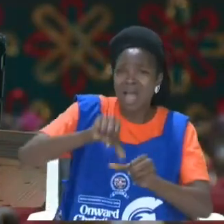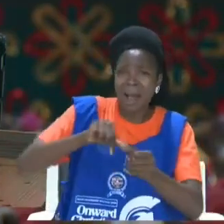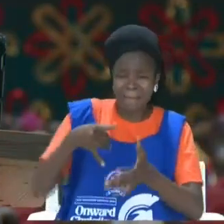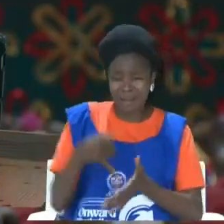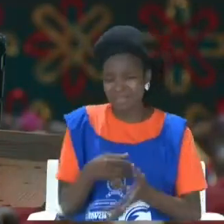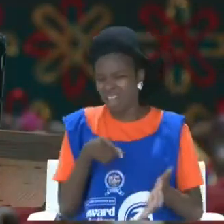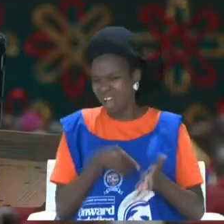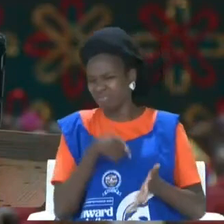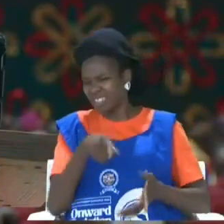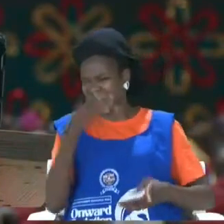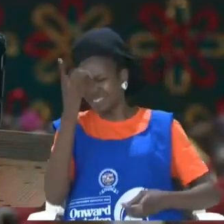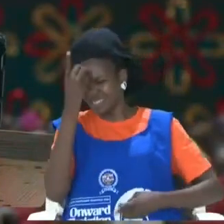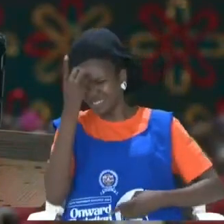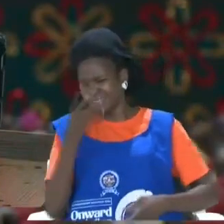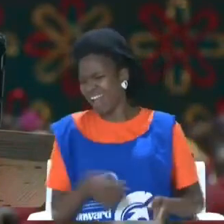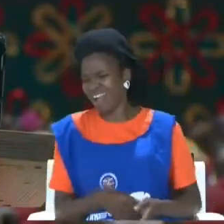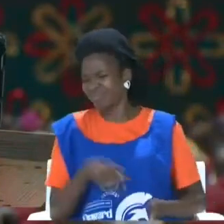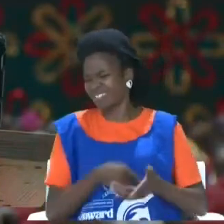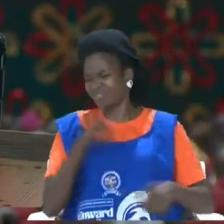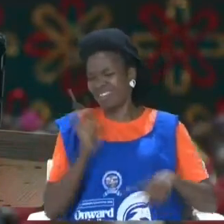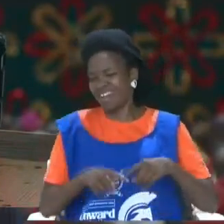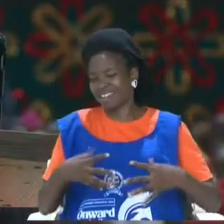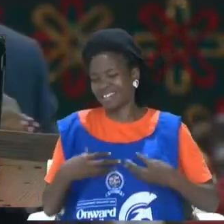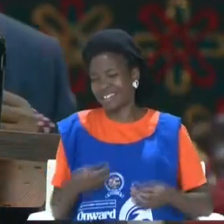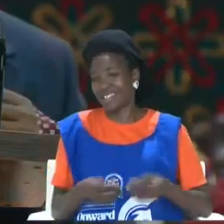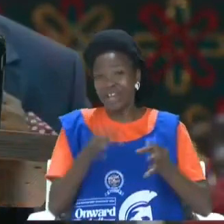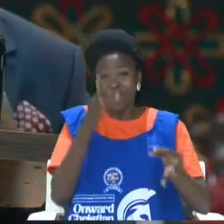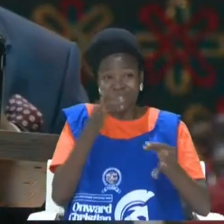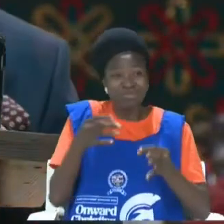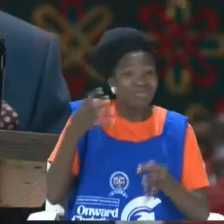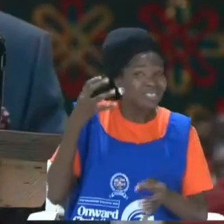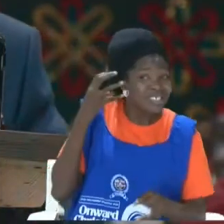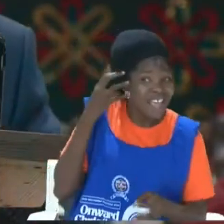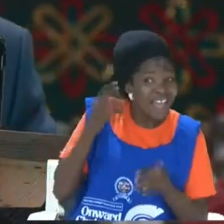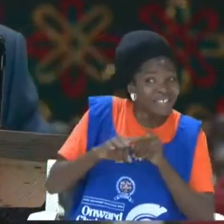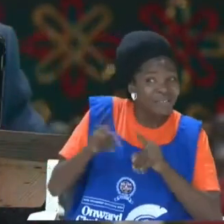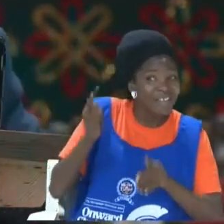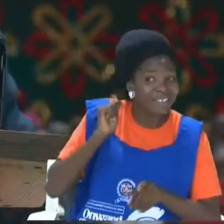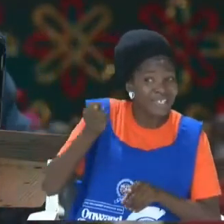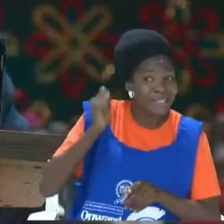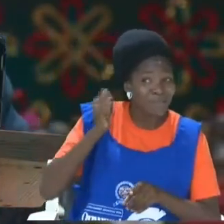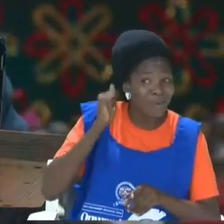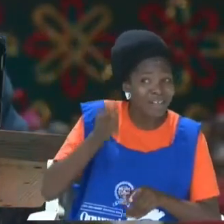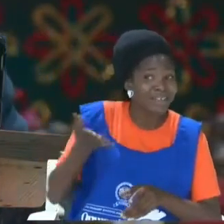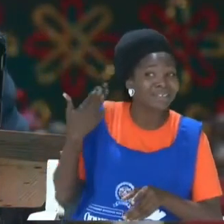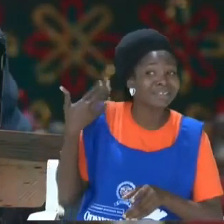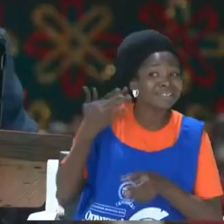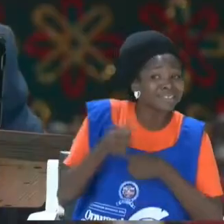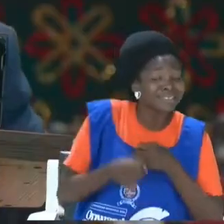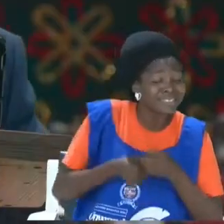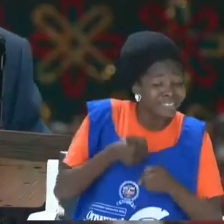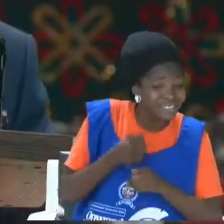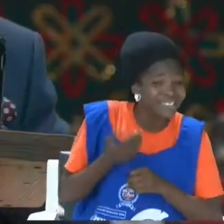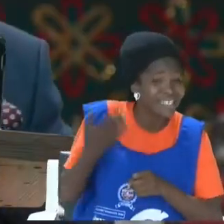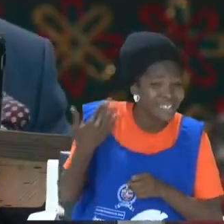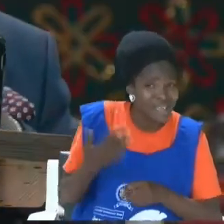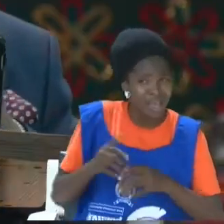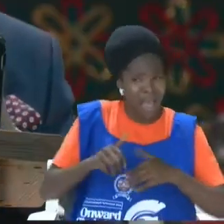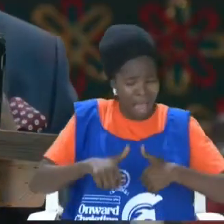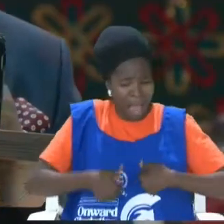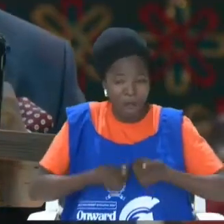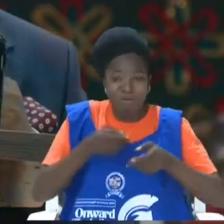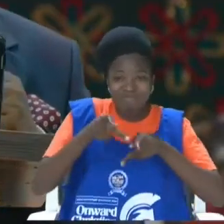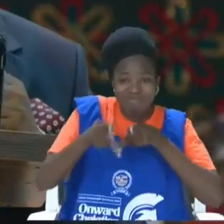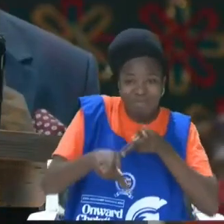is irreversible? You hear testimonies upon testimonies here. How people